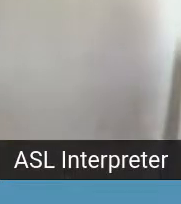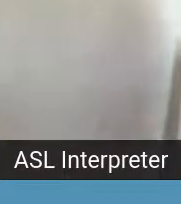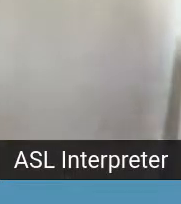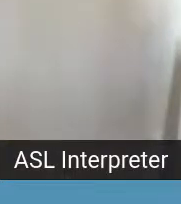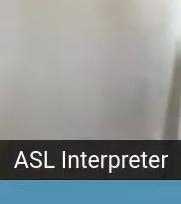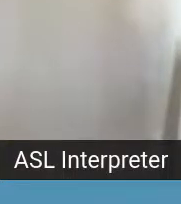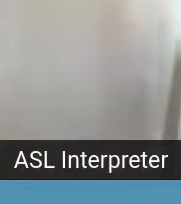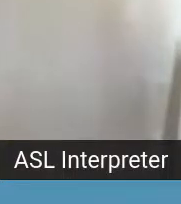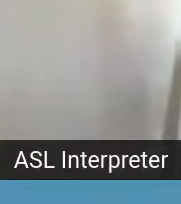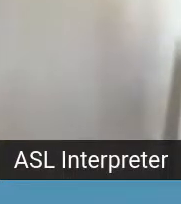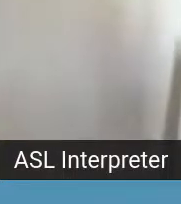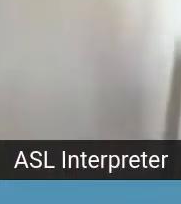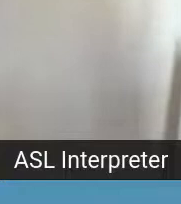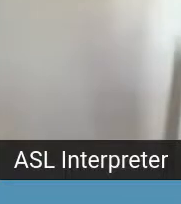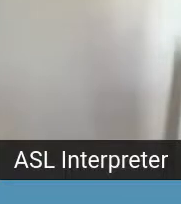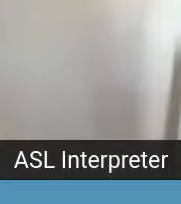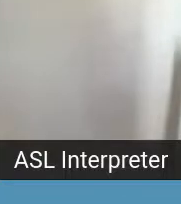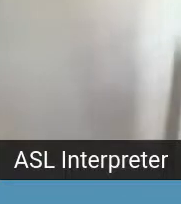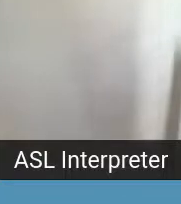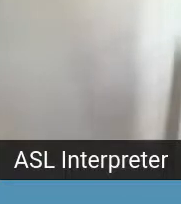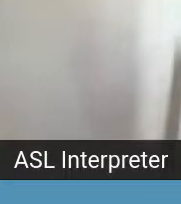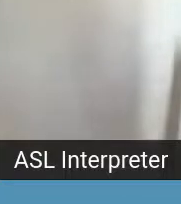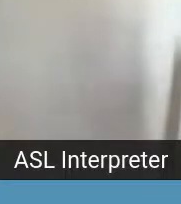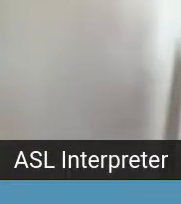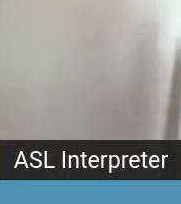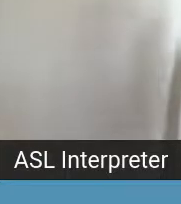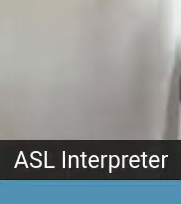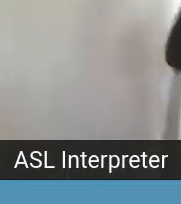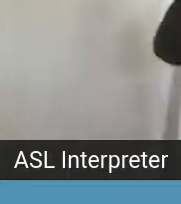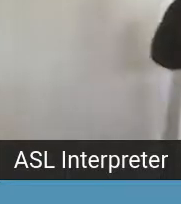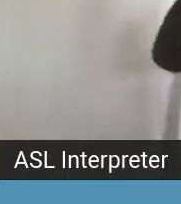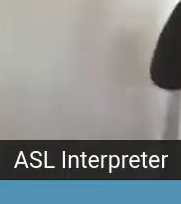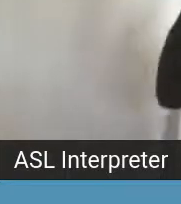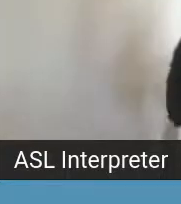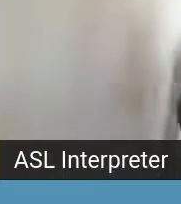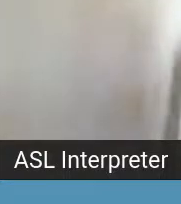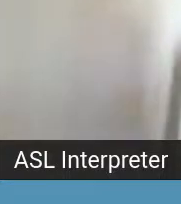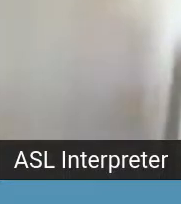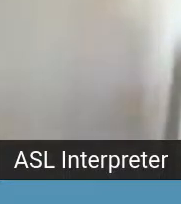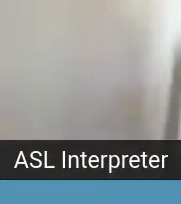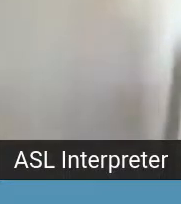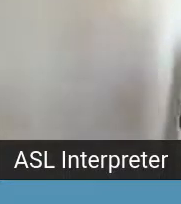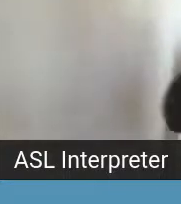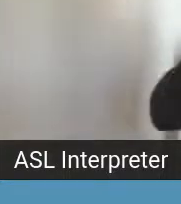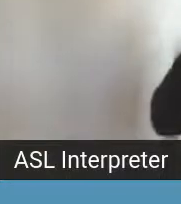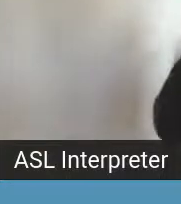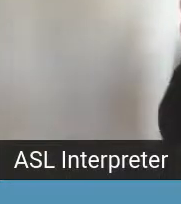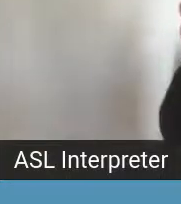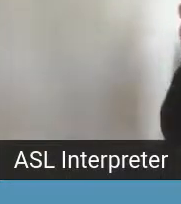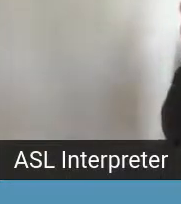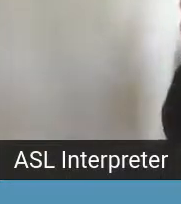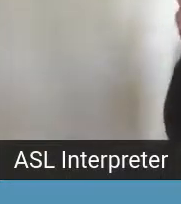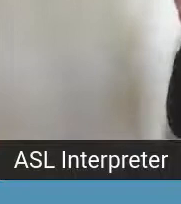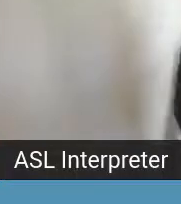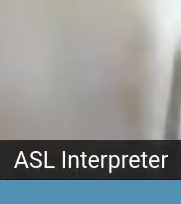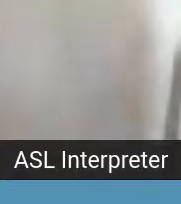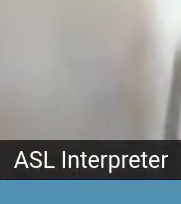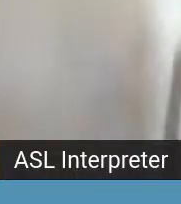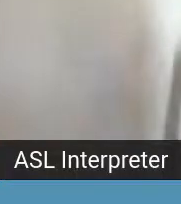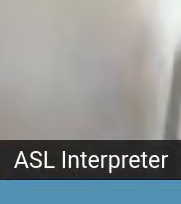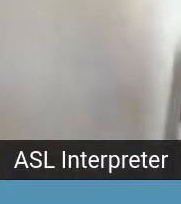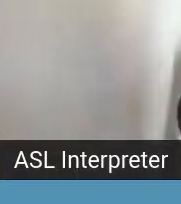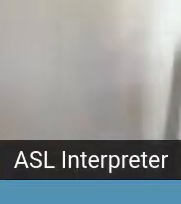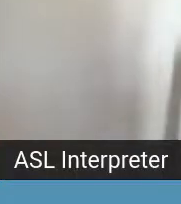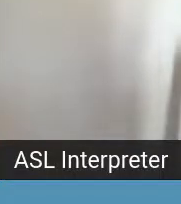you find the most information about the conference? And the website was the number one response. And I just didn't